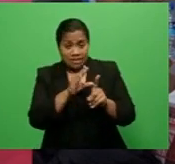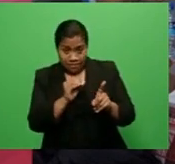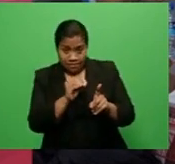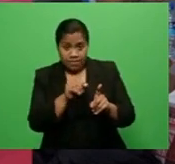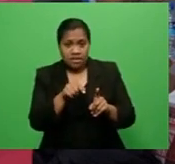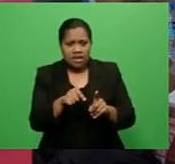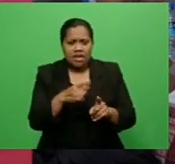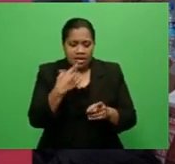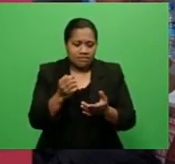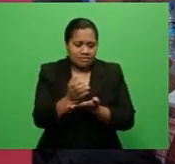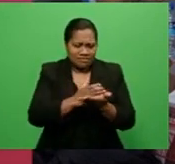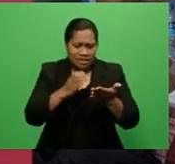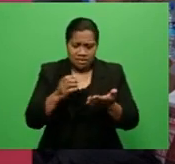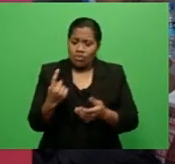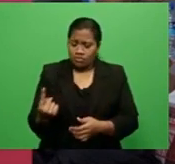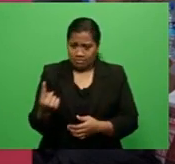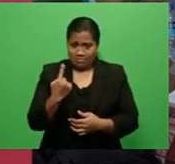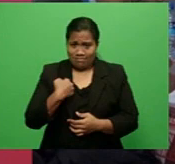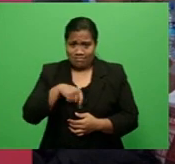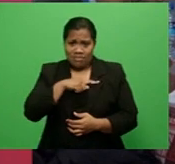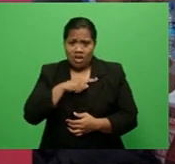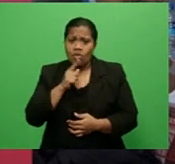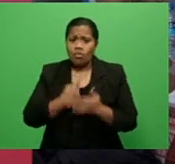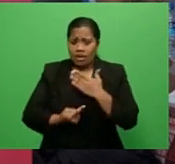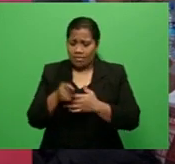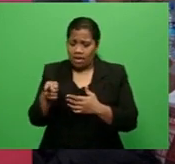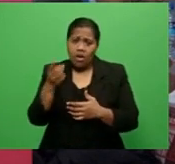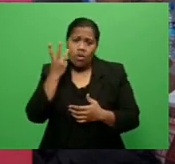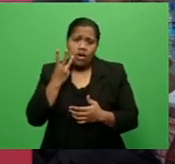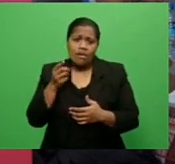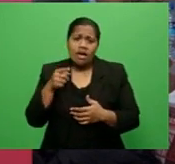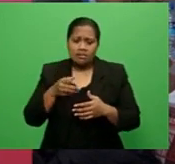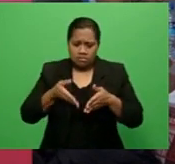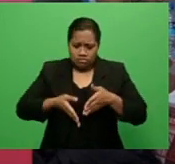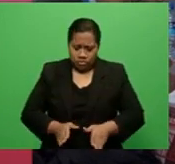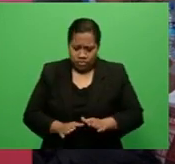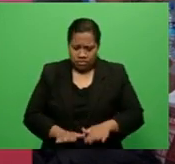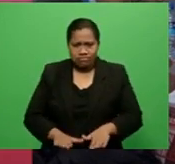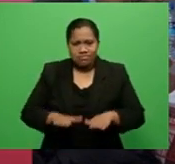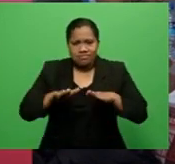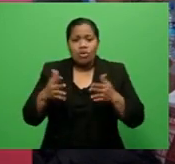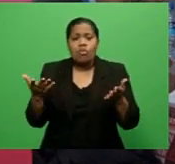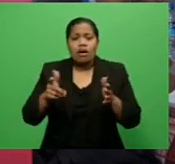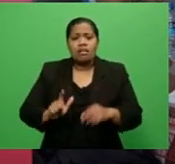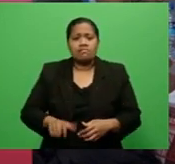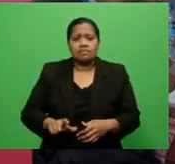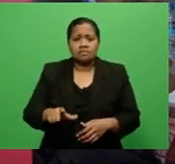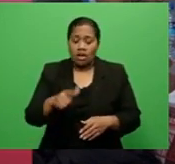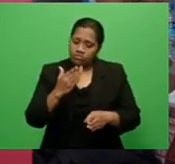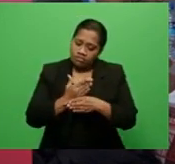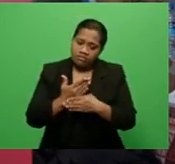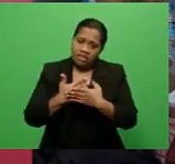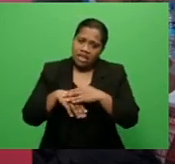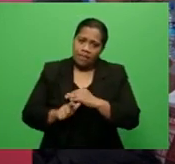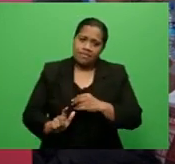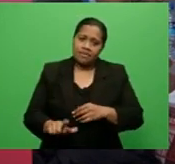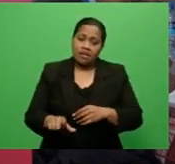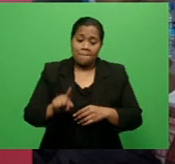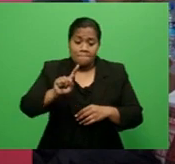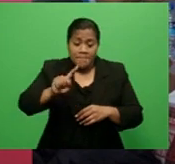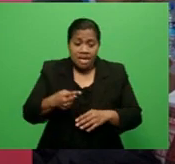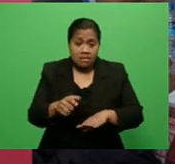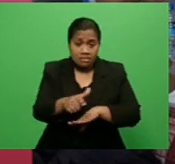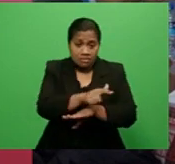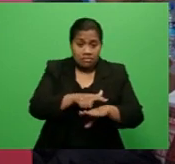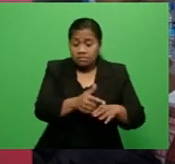customer who came to us, and she has been born and bred in Lambasa, and she's working in Lambasa, but the land that has